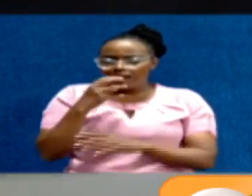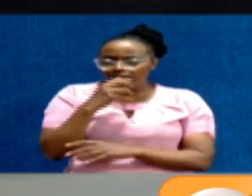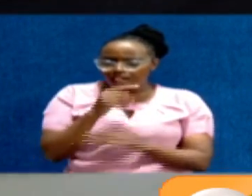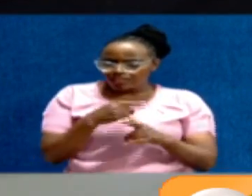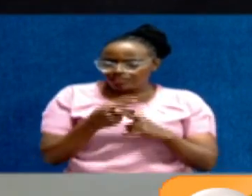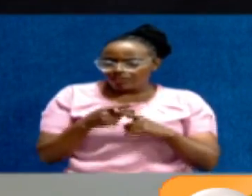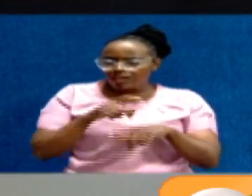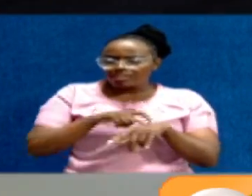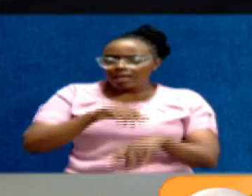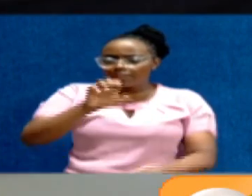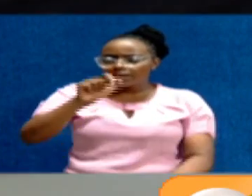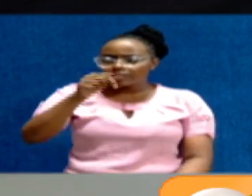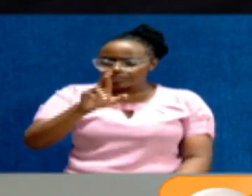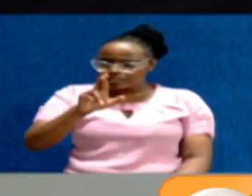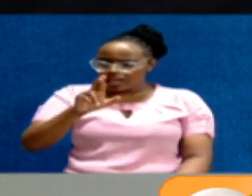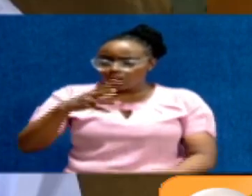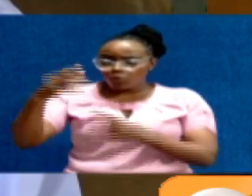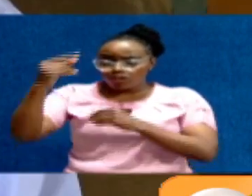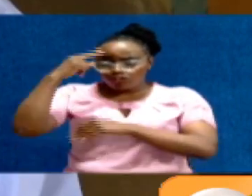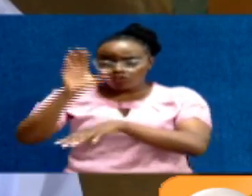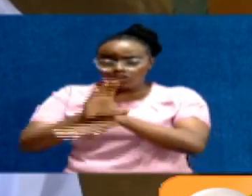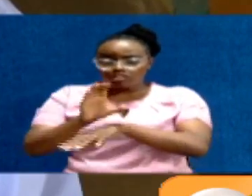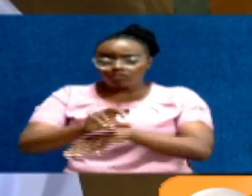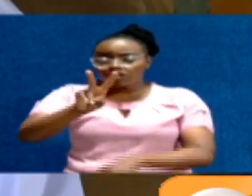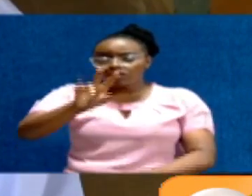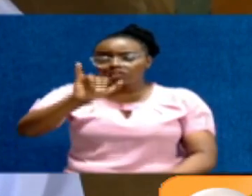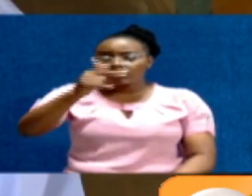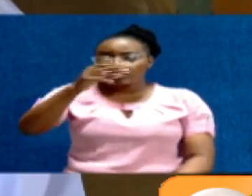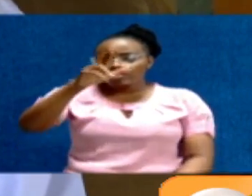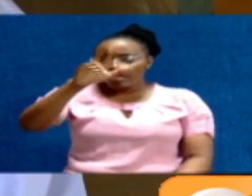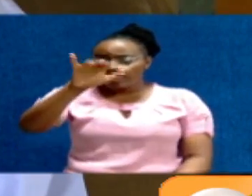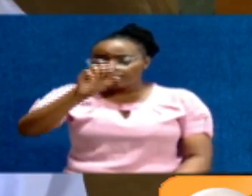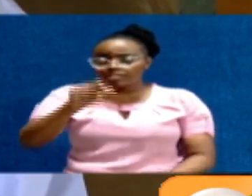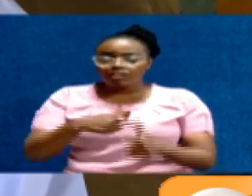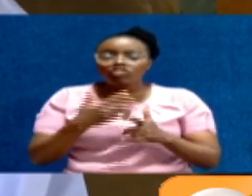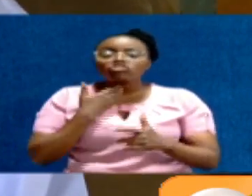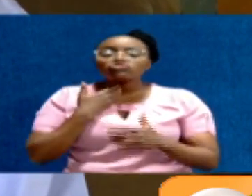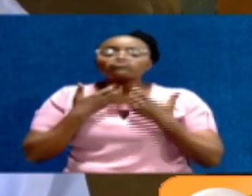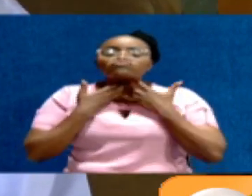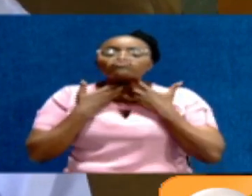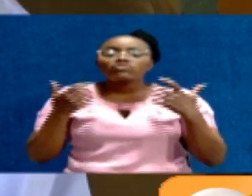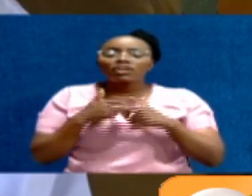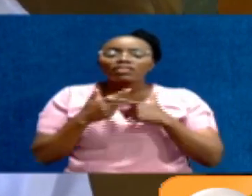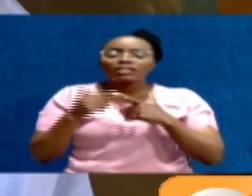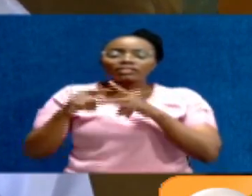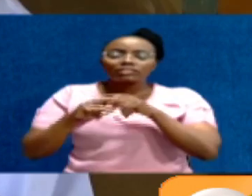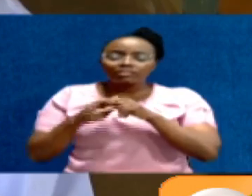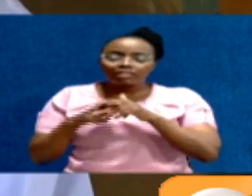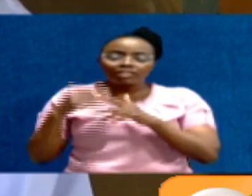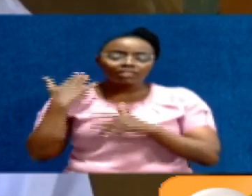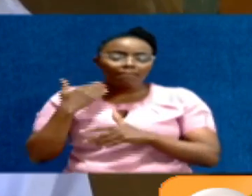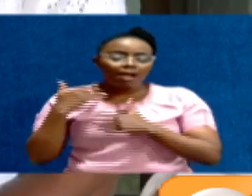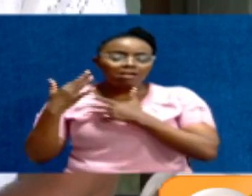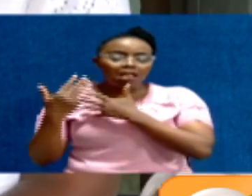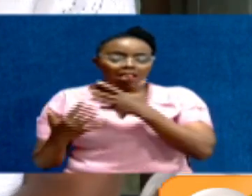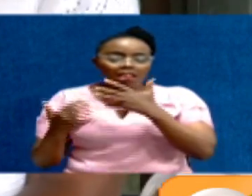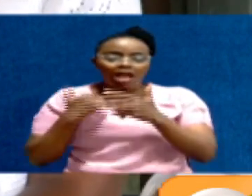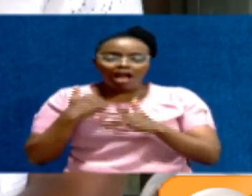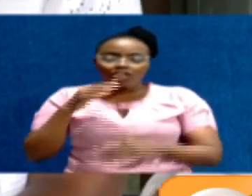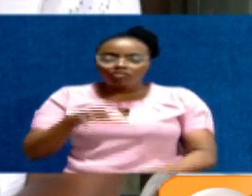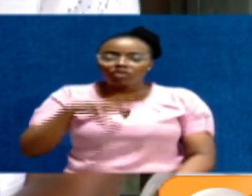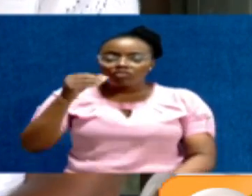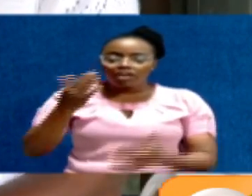day when Esther was attending a church service, Vitalis' throat burst open and he started bleeding profusely.